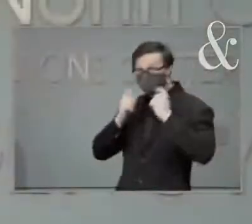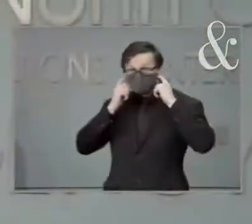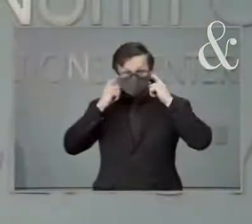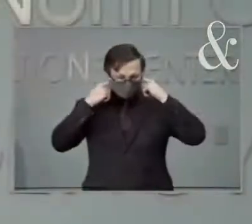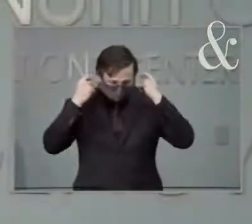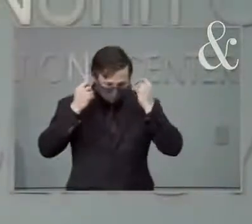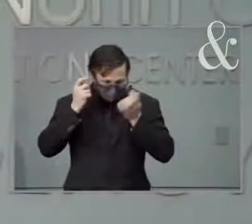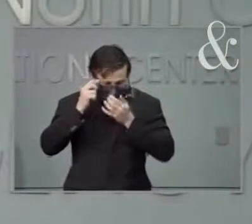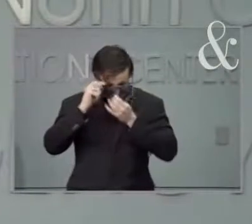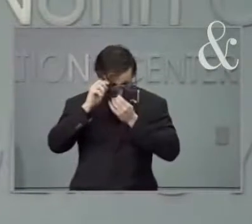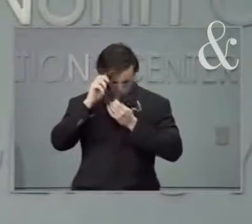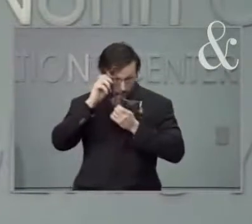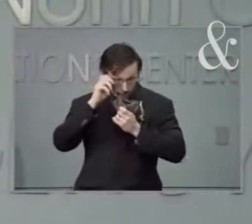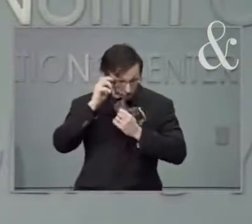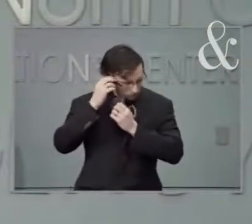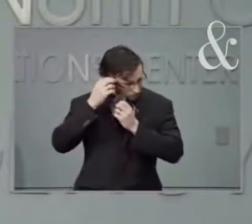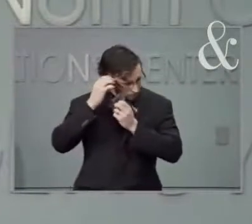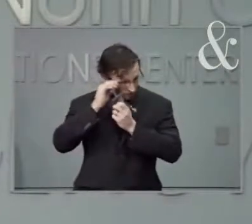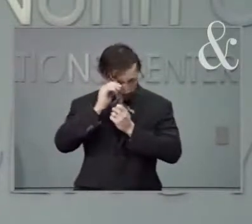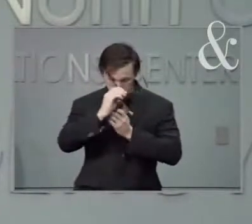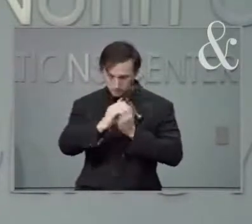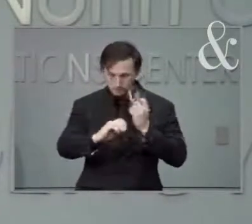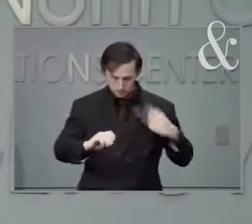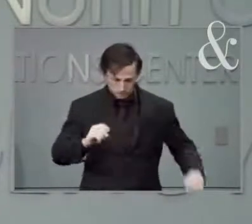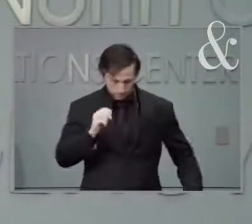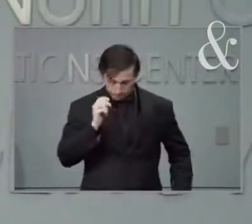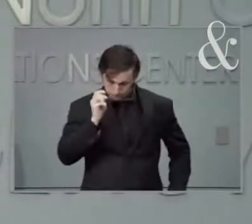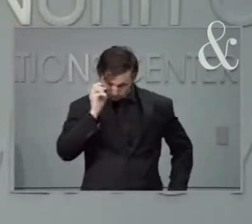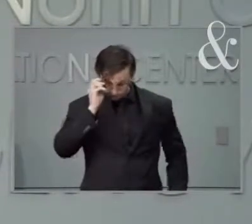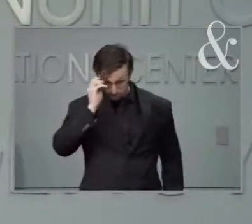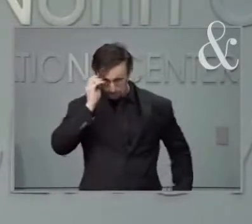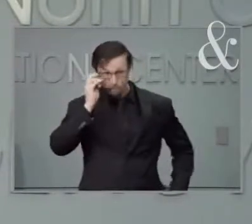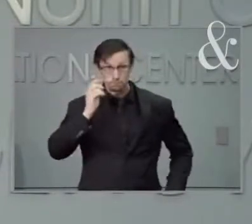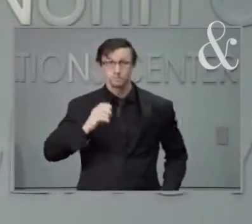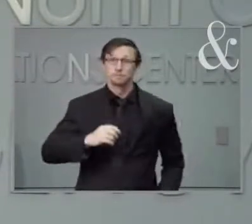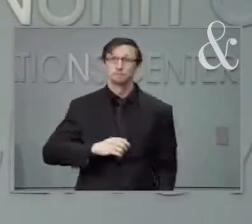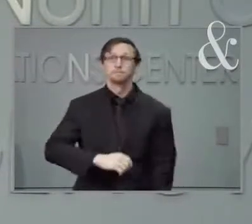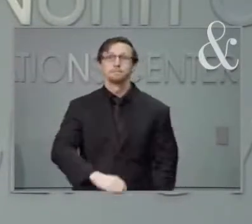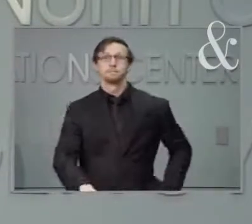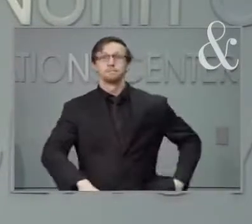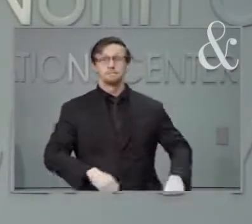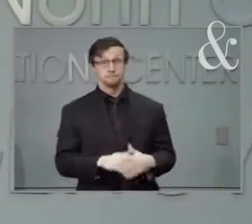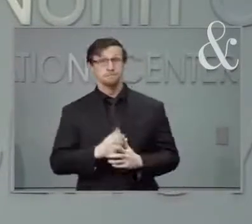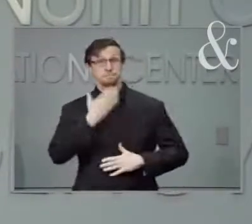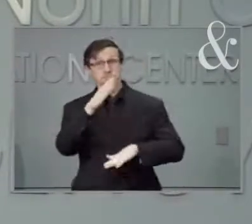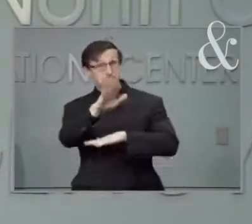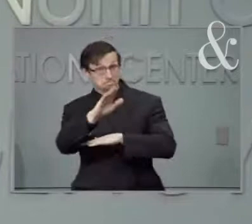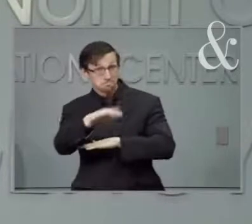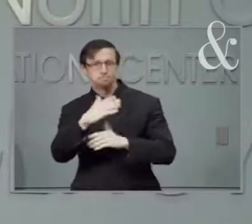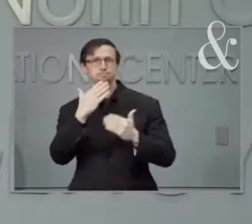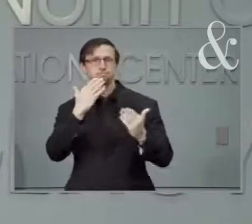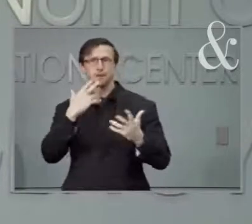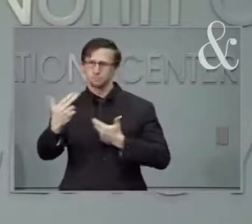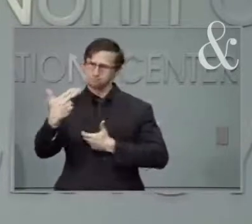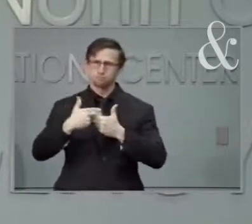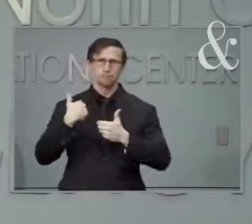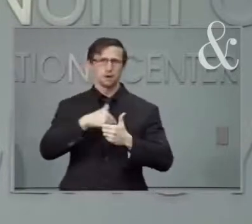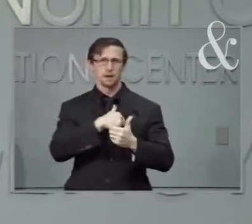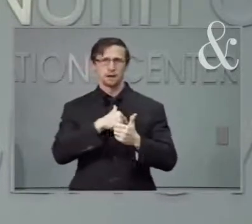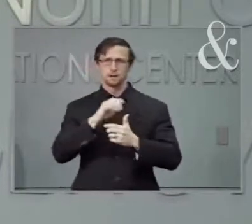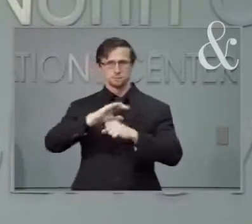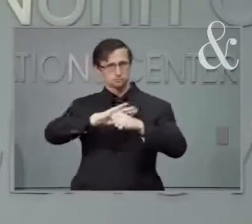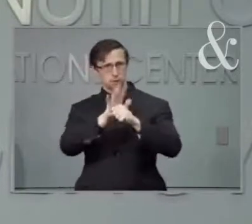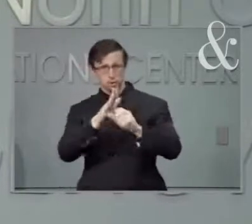Good afternoon, everybody, and thank you for joining today's update on COVID-19 in North Carolina. As of today, we have